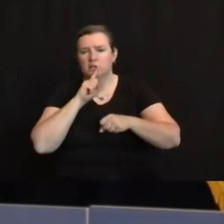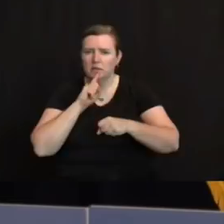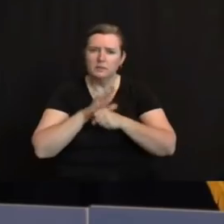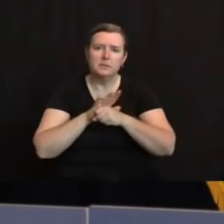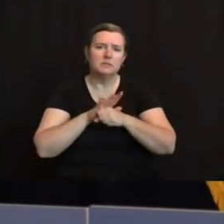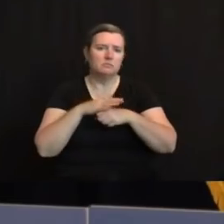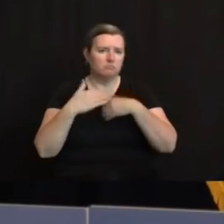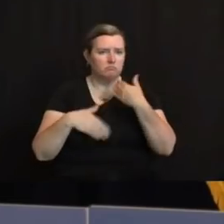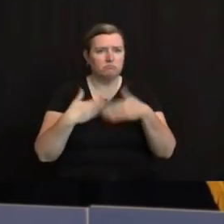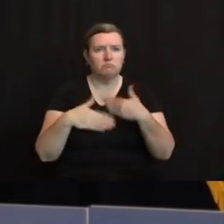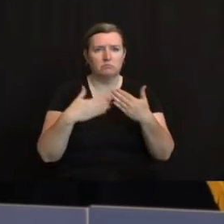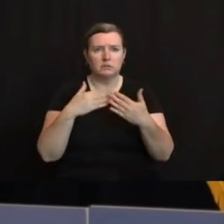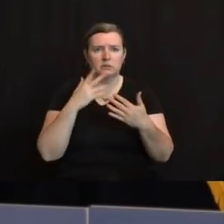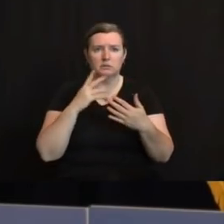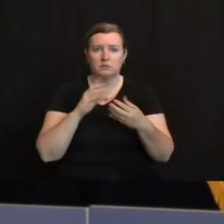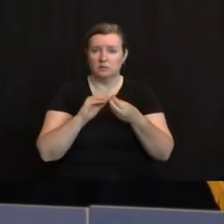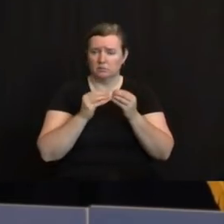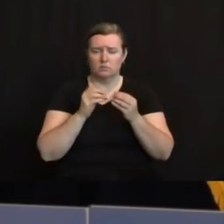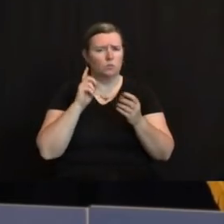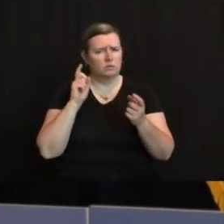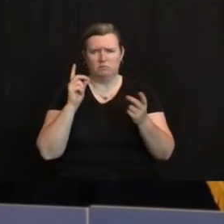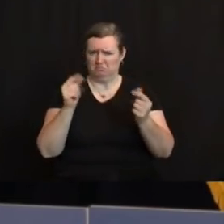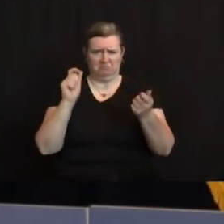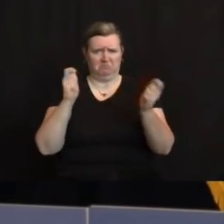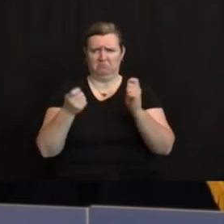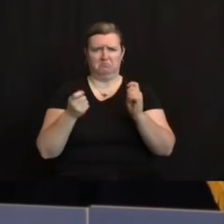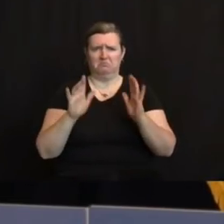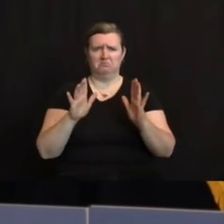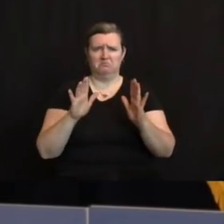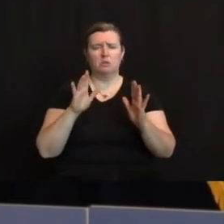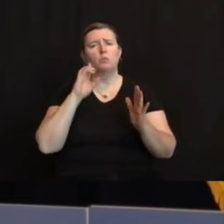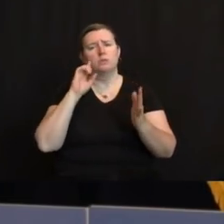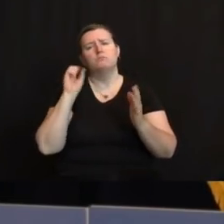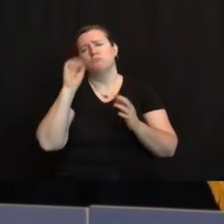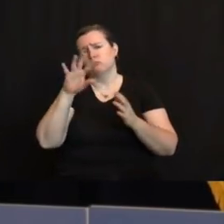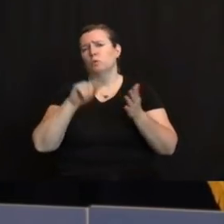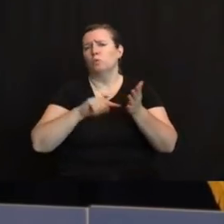rapidly, these are numbers that we're going to be reporting out once a week.